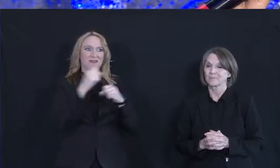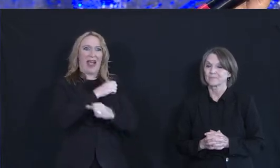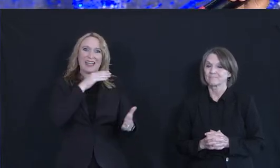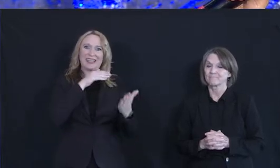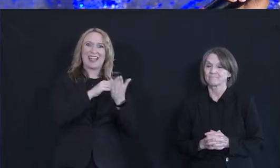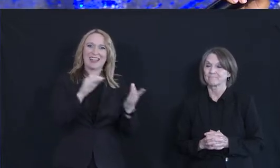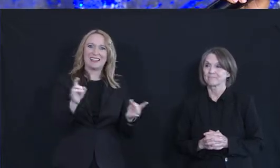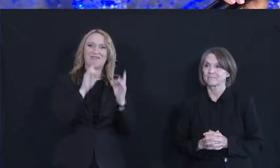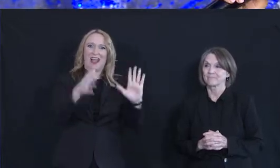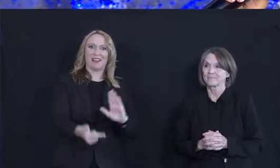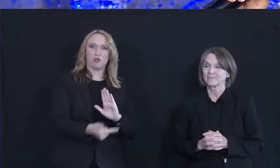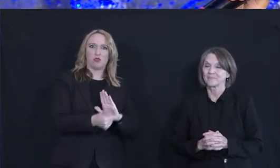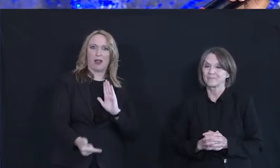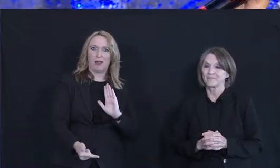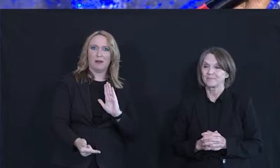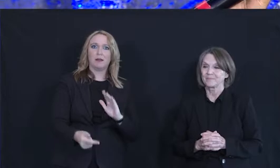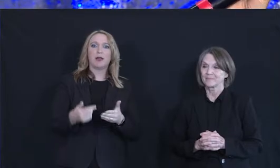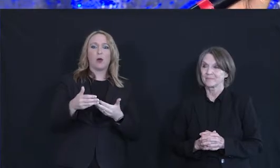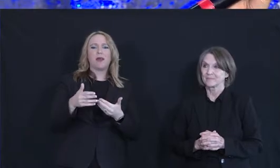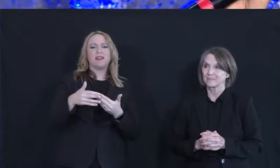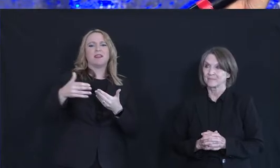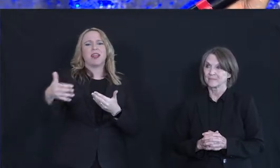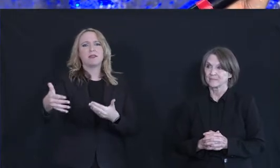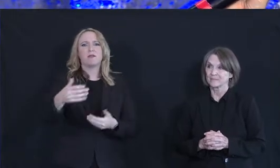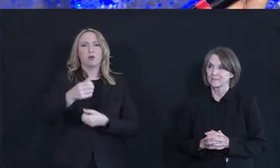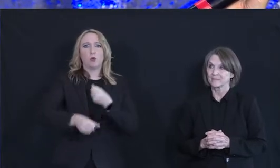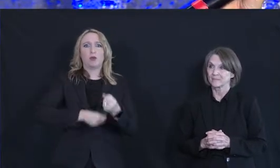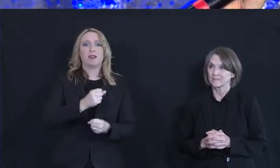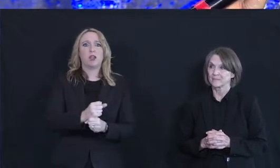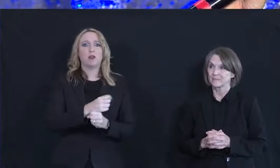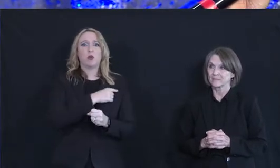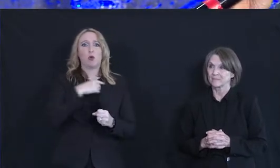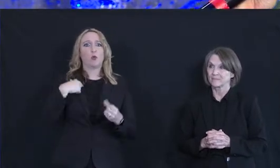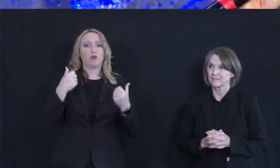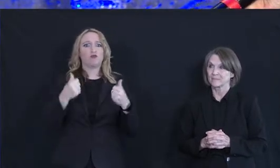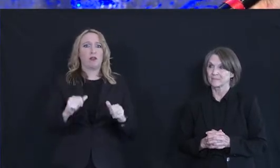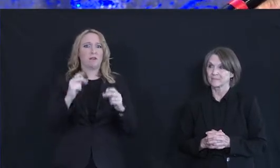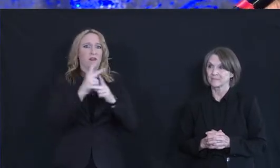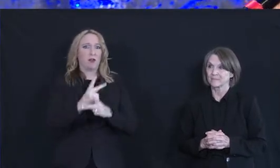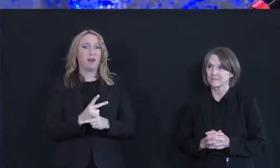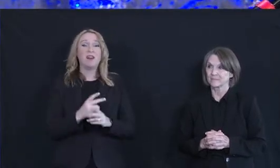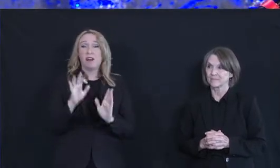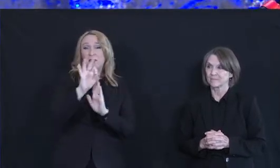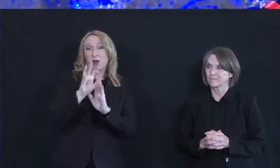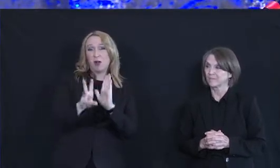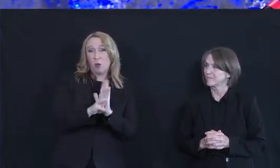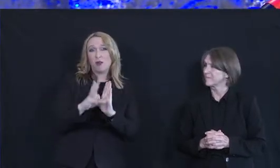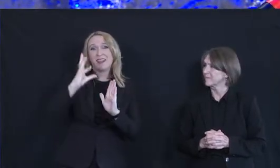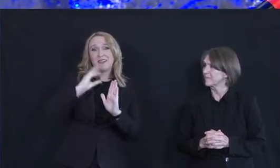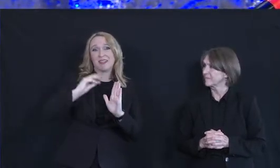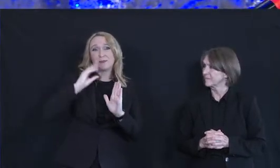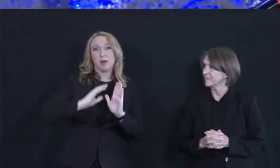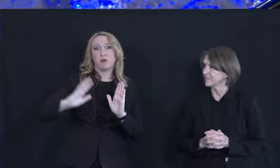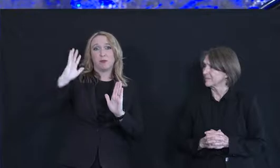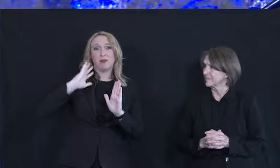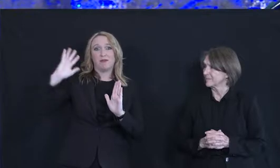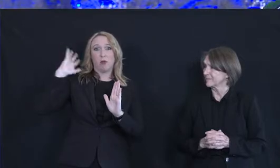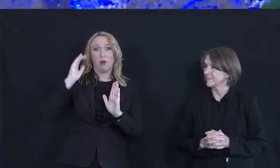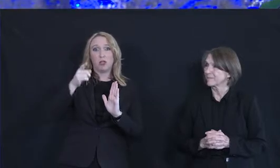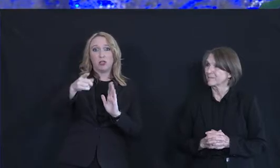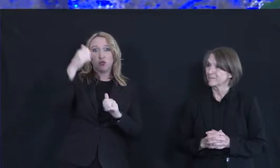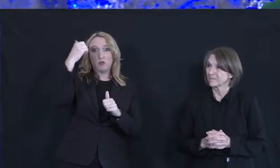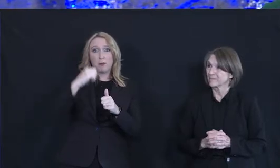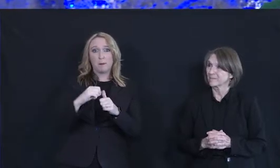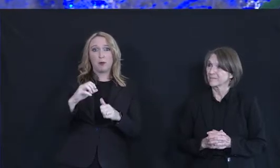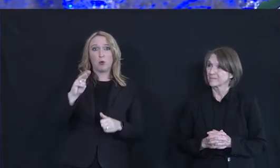see It'll play dividends in the coming for years but we're playing a long game you Fort Worth has been through this before I mean many of you may have lived here when